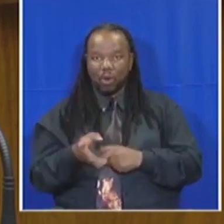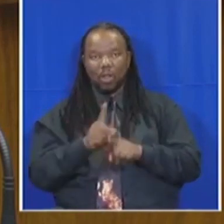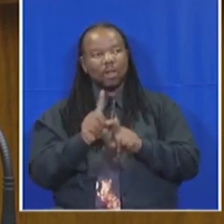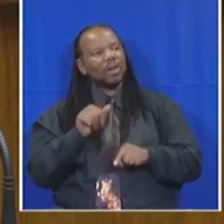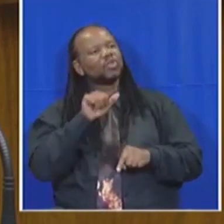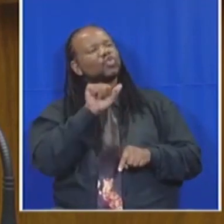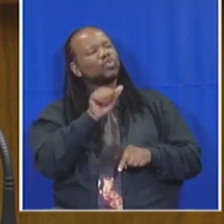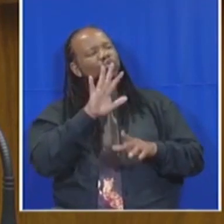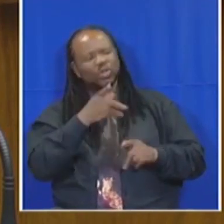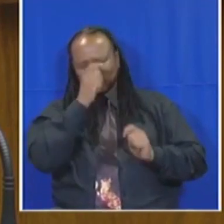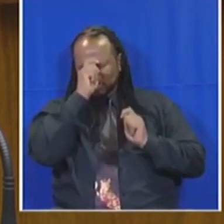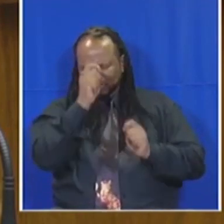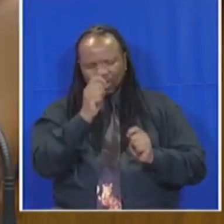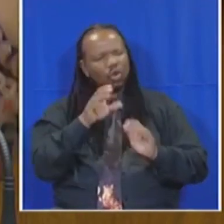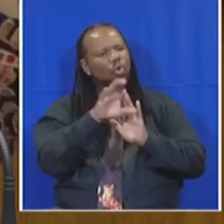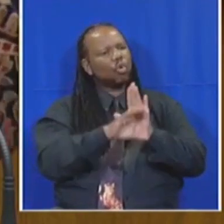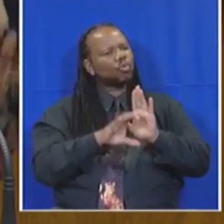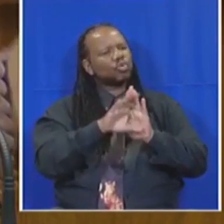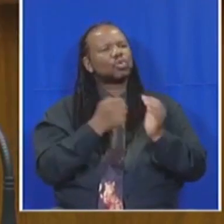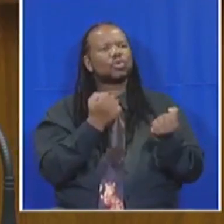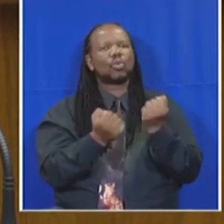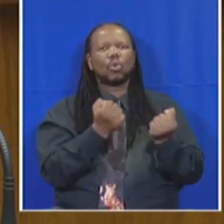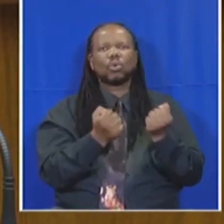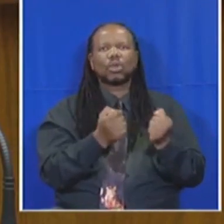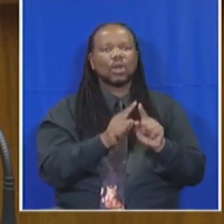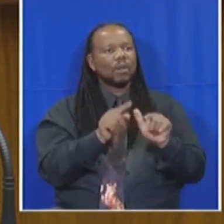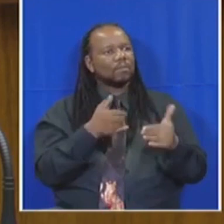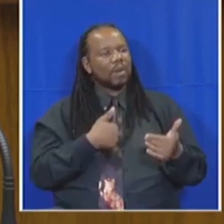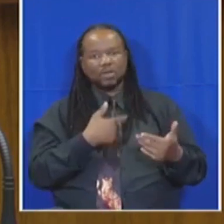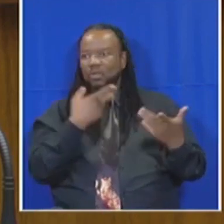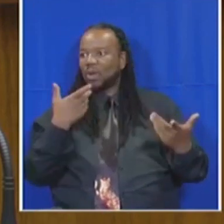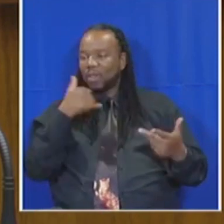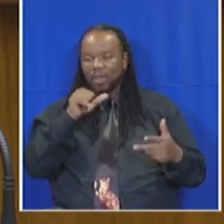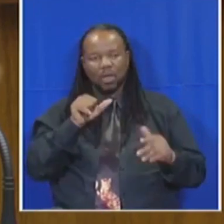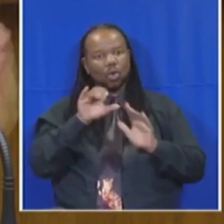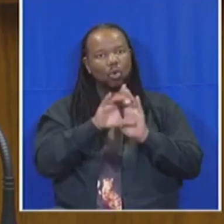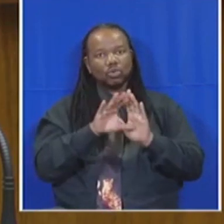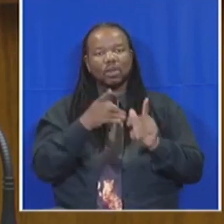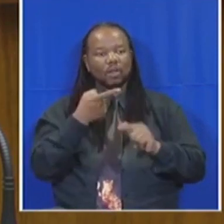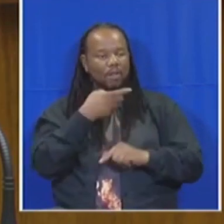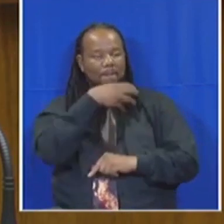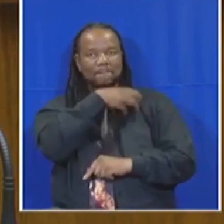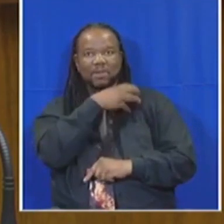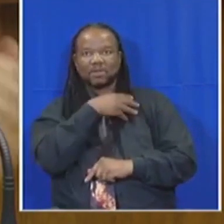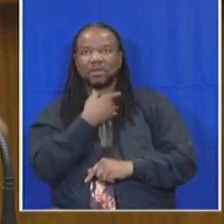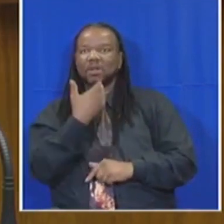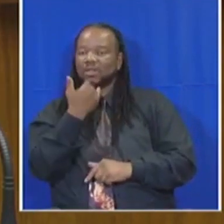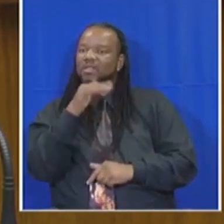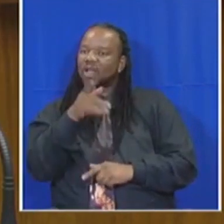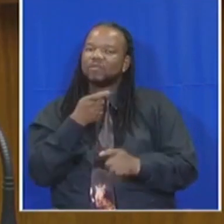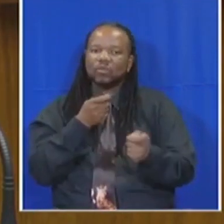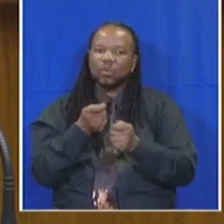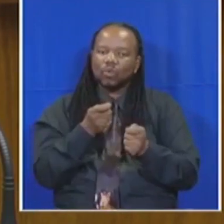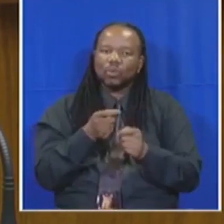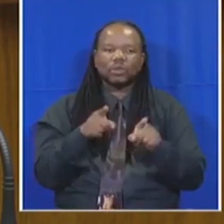constitution, that's ignoring the Constitutional Court. You've shown little respect for the rule of law. You've got a minister that's clearly captured and a state captured under